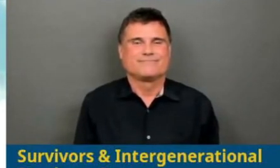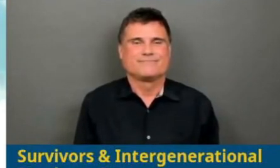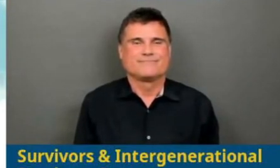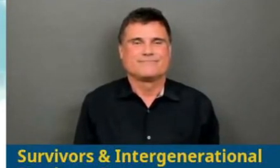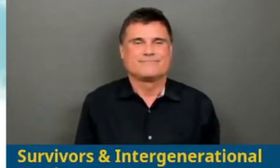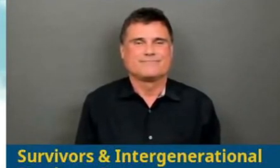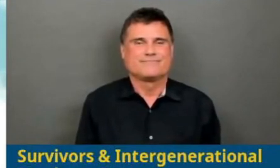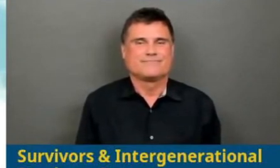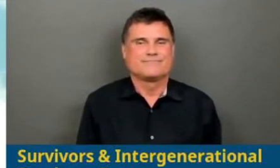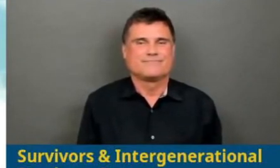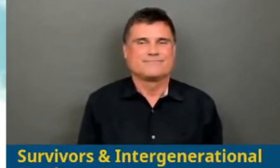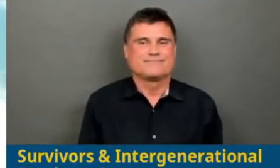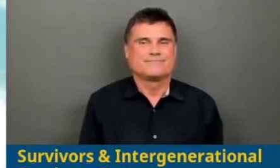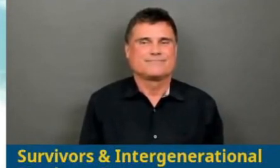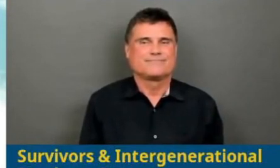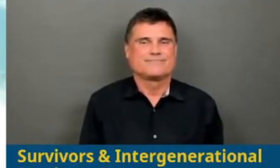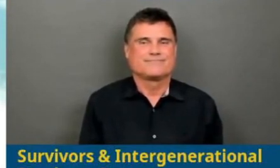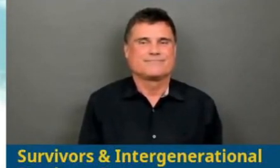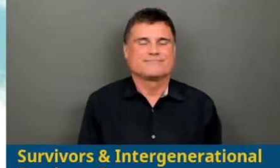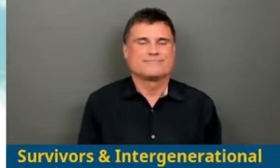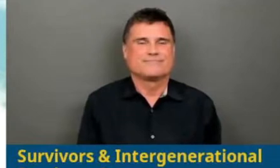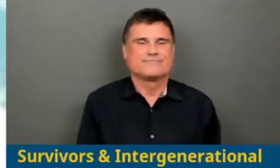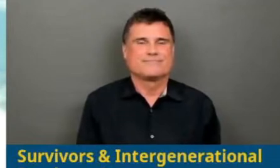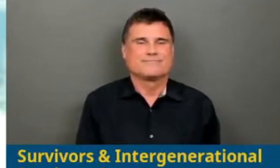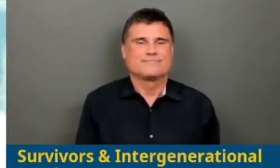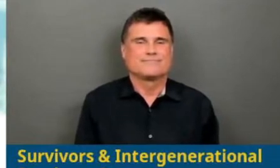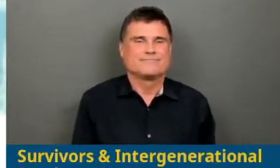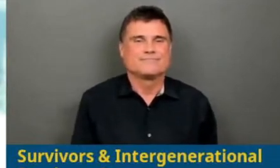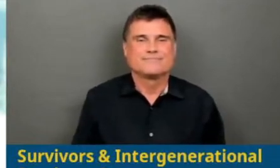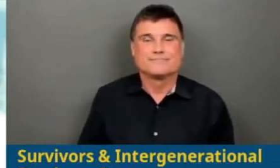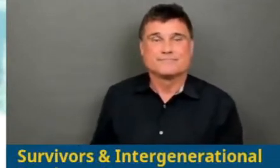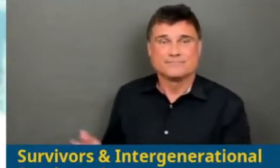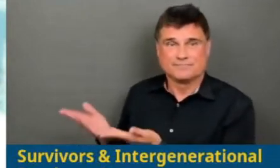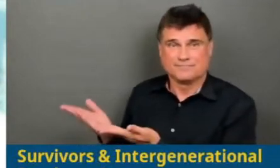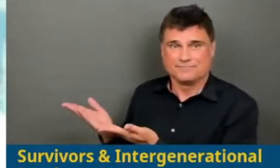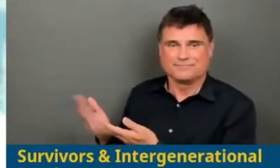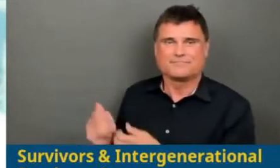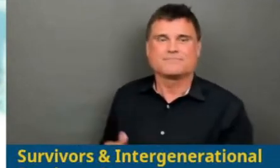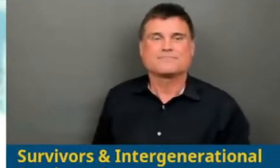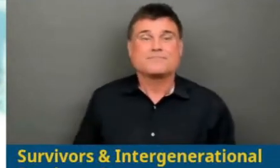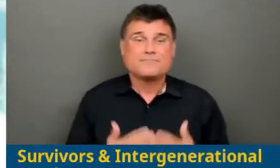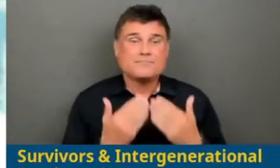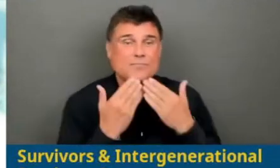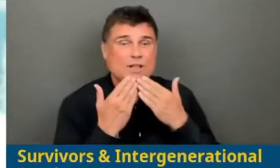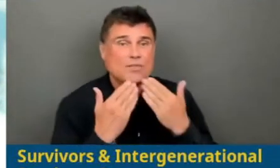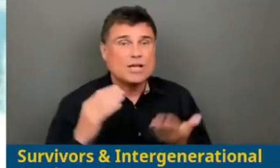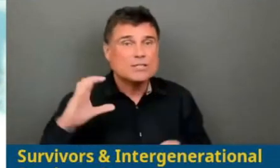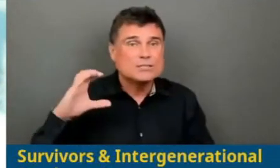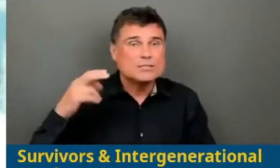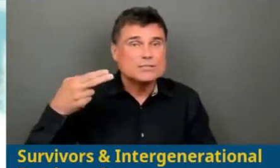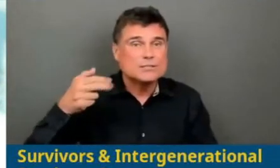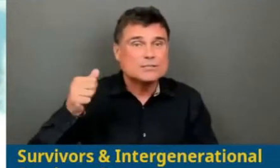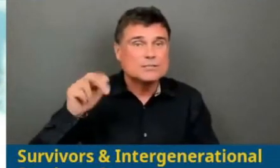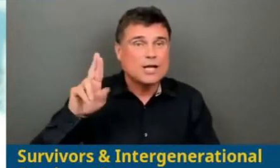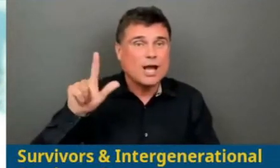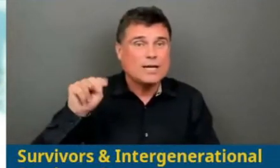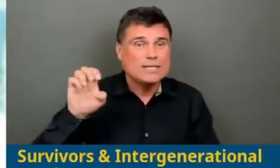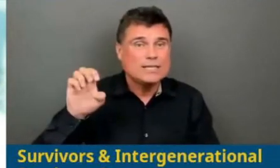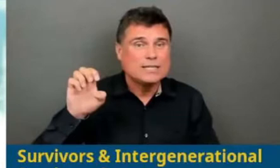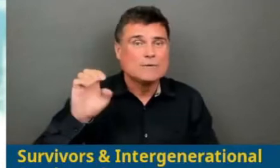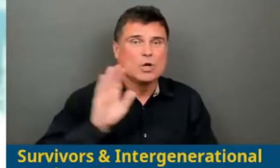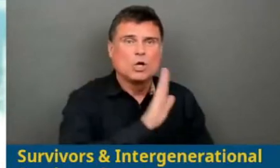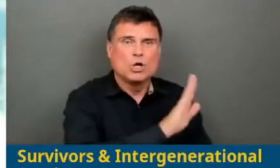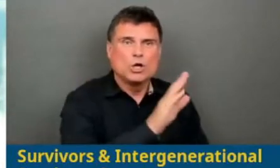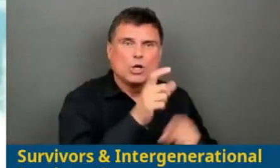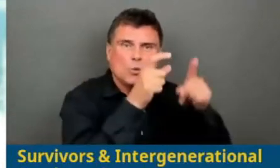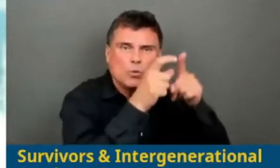Just want to thank Charlene for your medicine, your words, your leadership, your